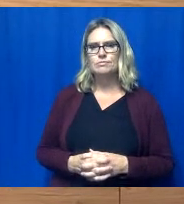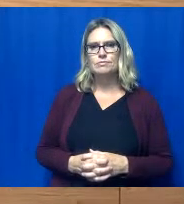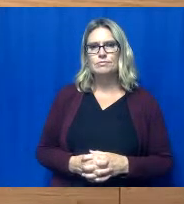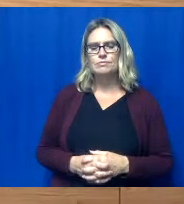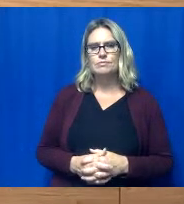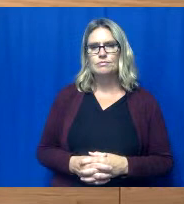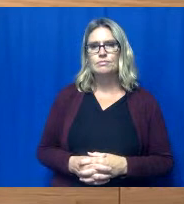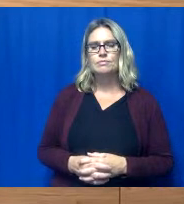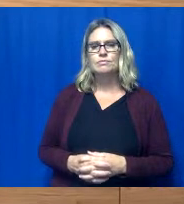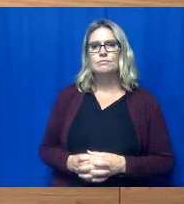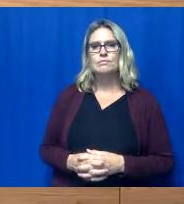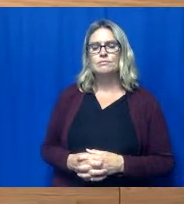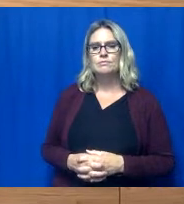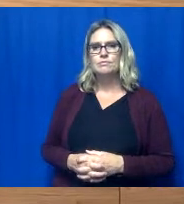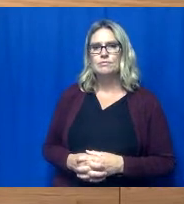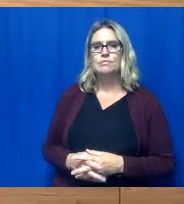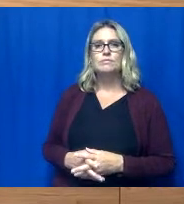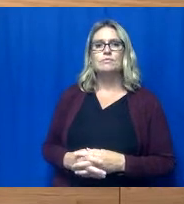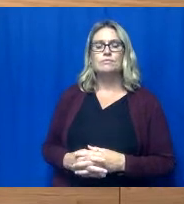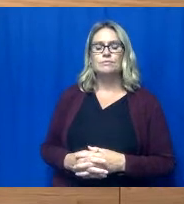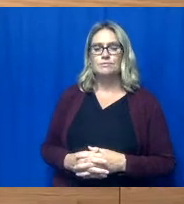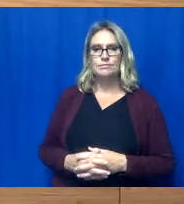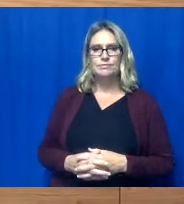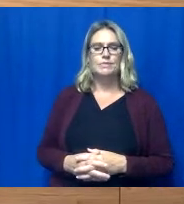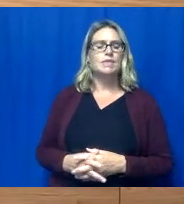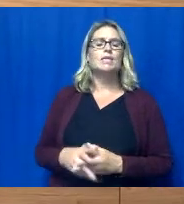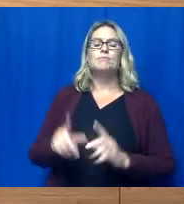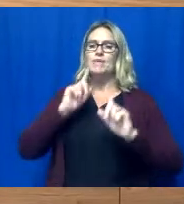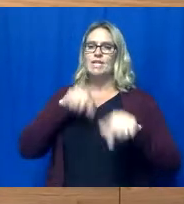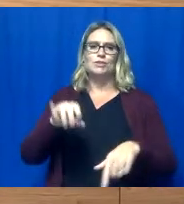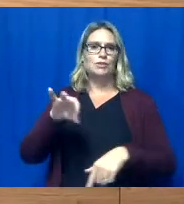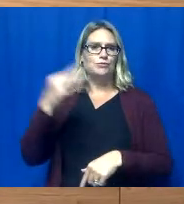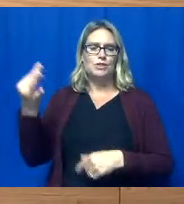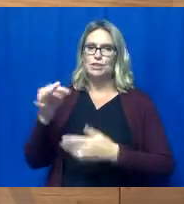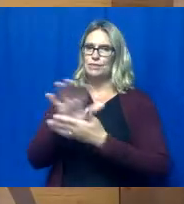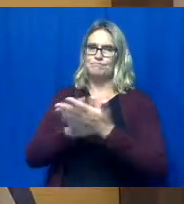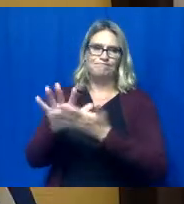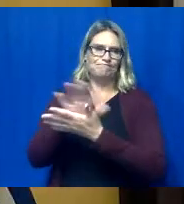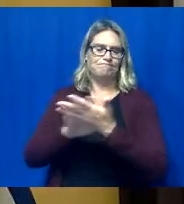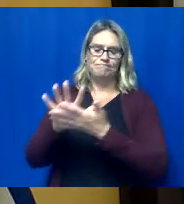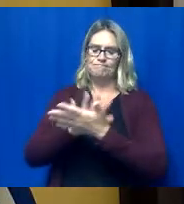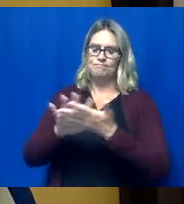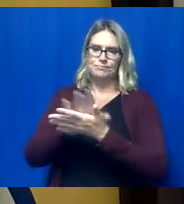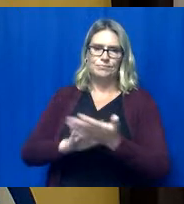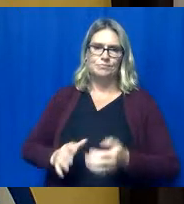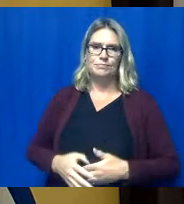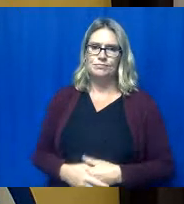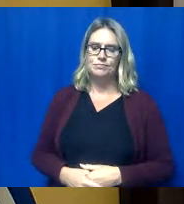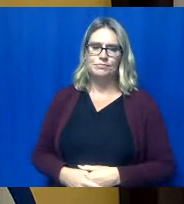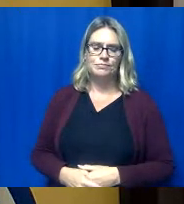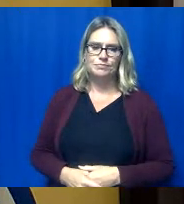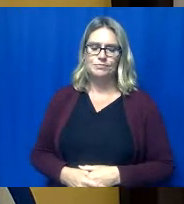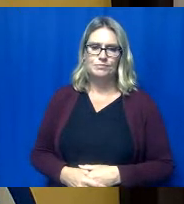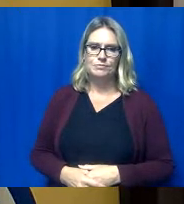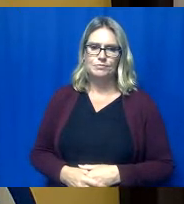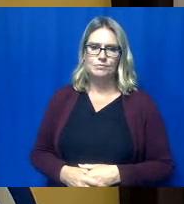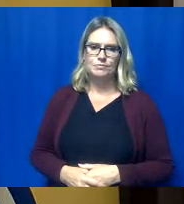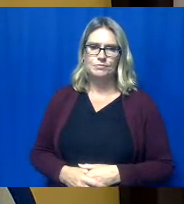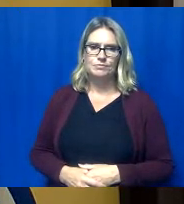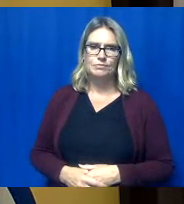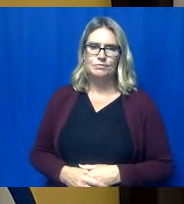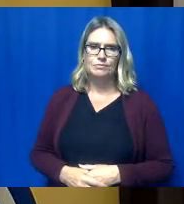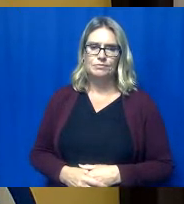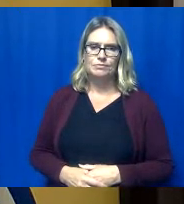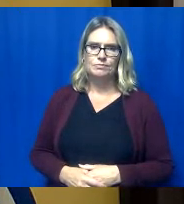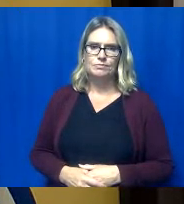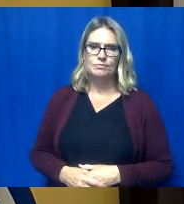Good afternoon. And in fact, if you have people who live in your house, let's say you have 4 people